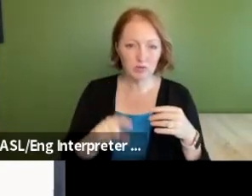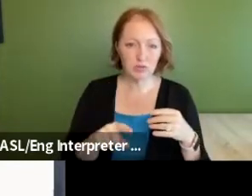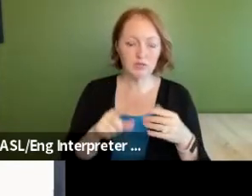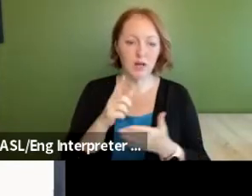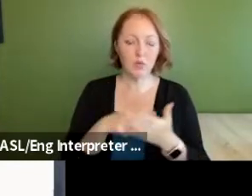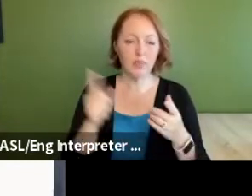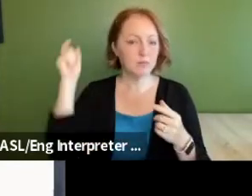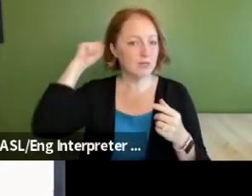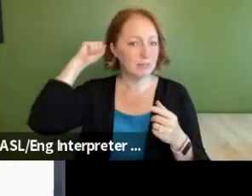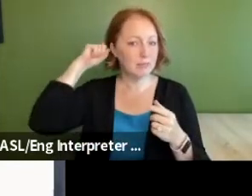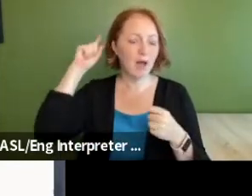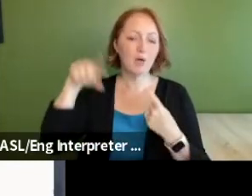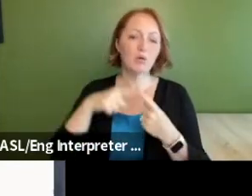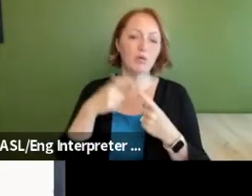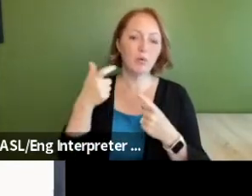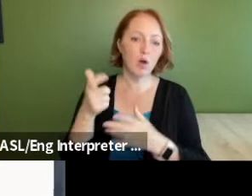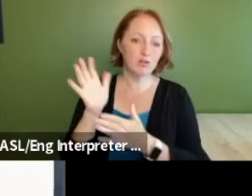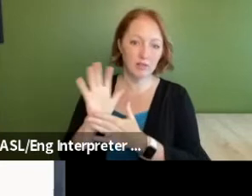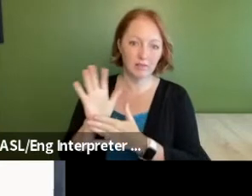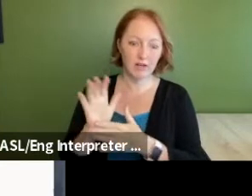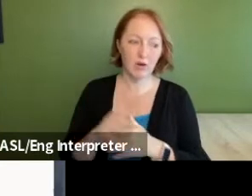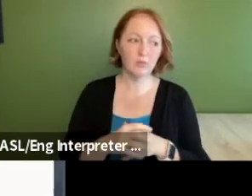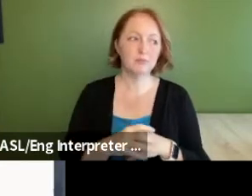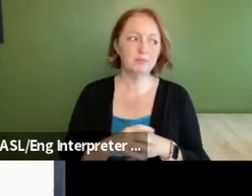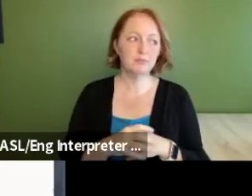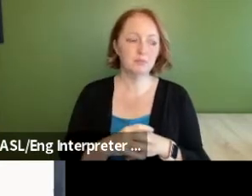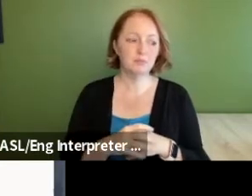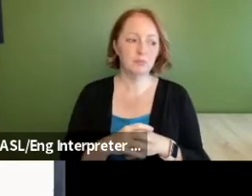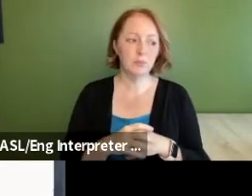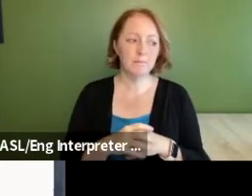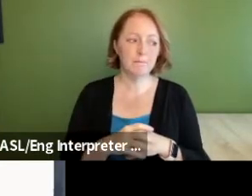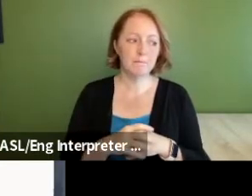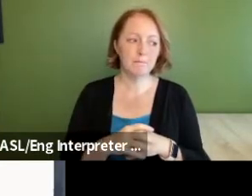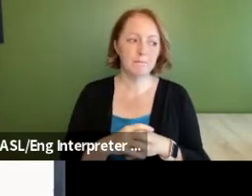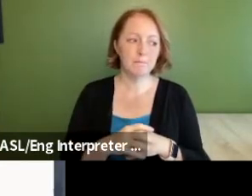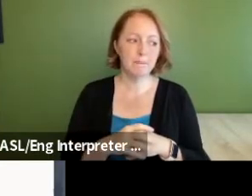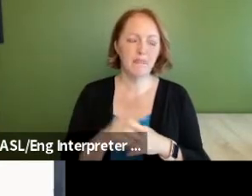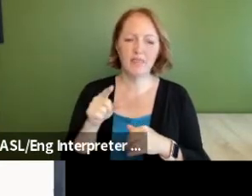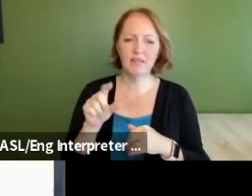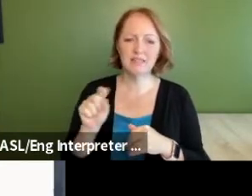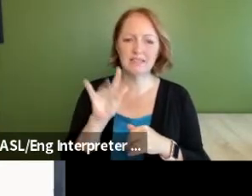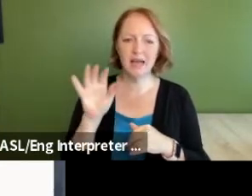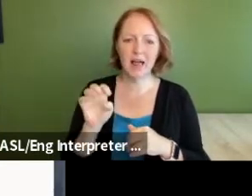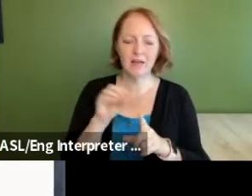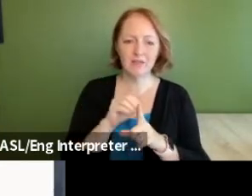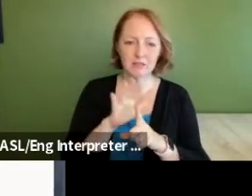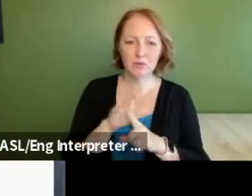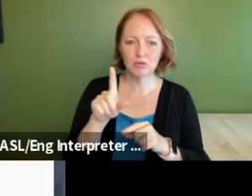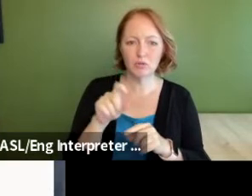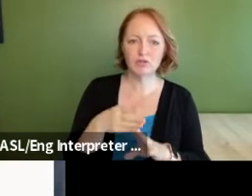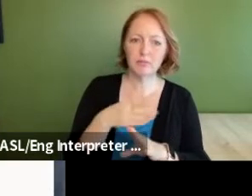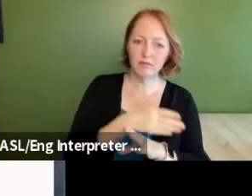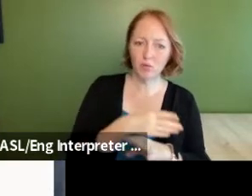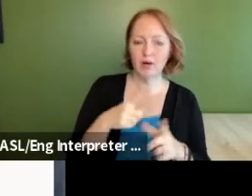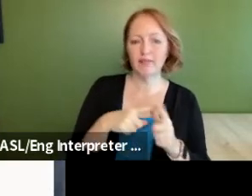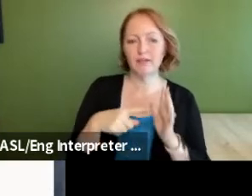to keep in mind as they were watching the video. And I found that this style of exposing the question beforehand and